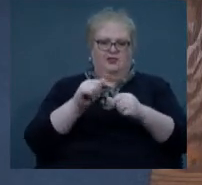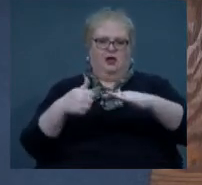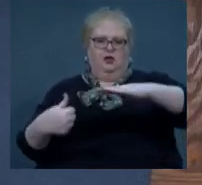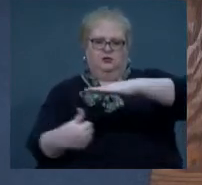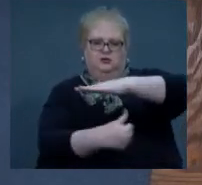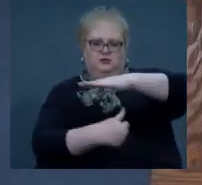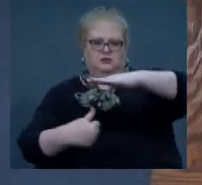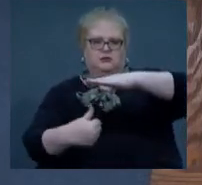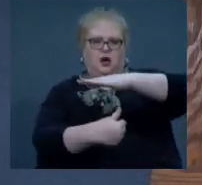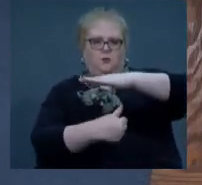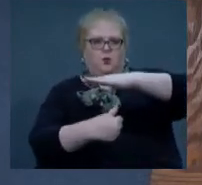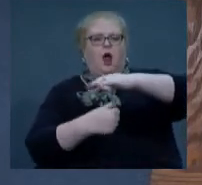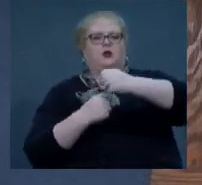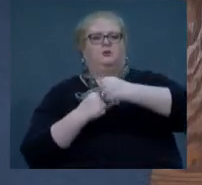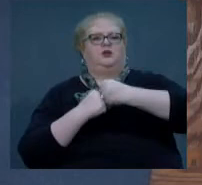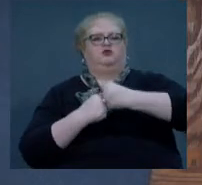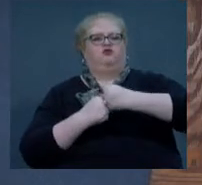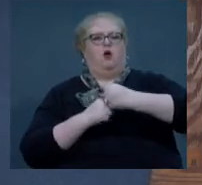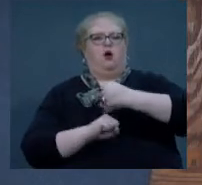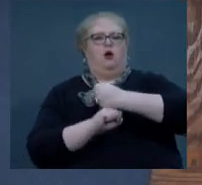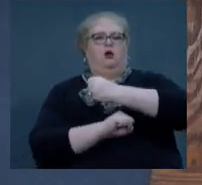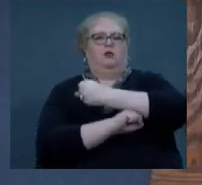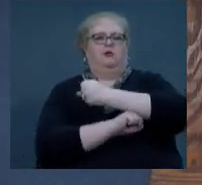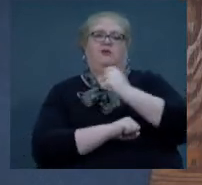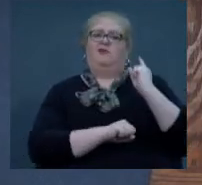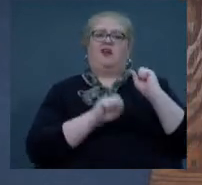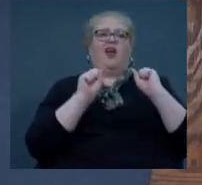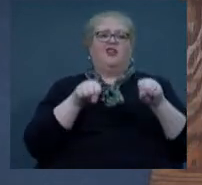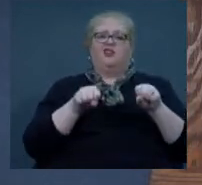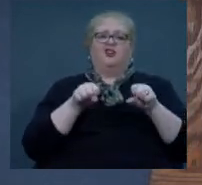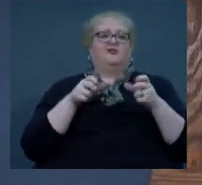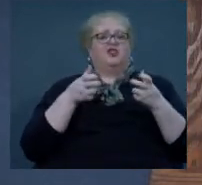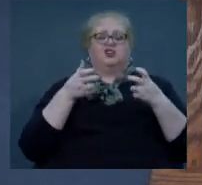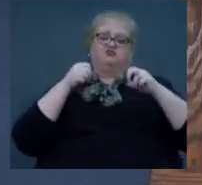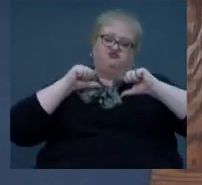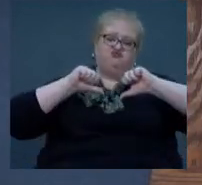by putting in a surface lot, but that's not what happened.